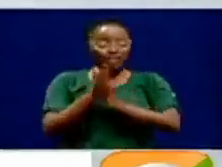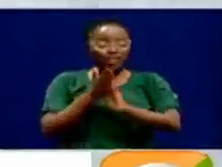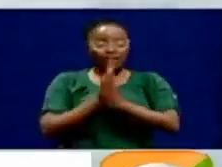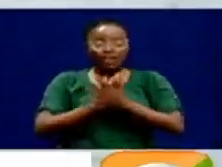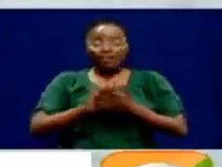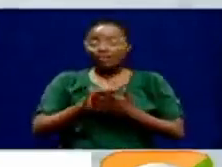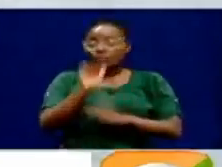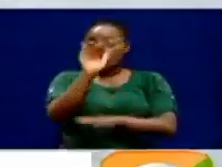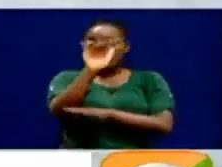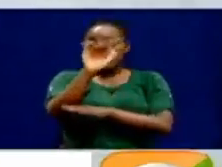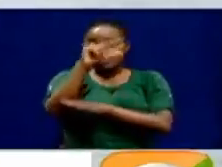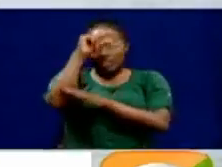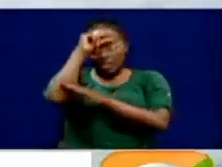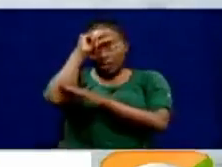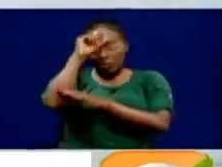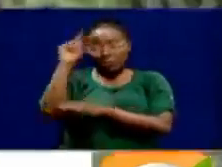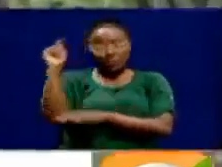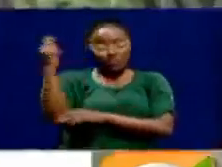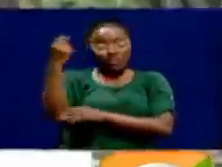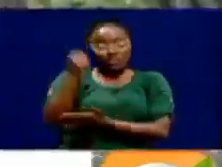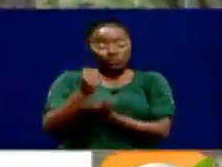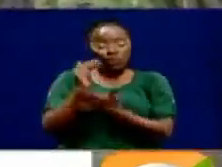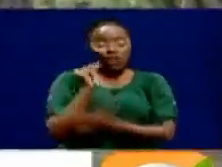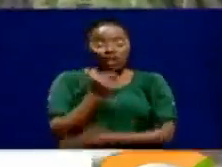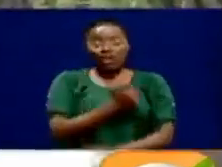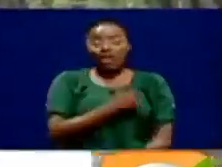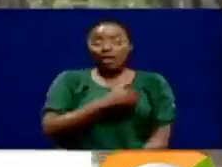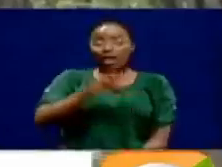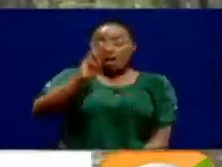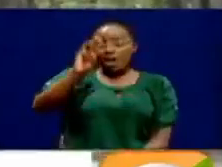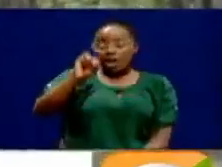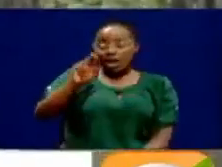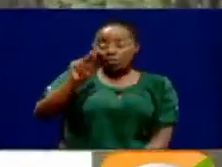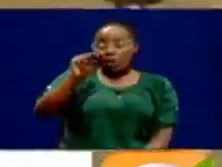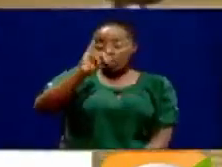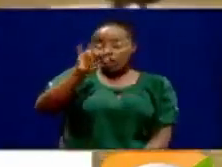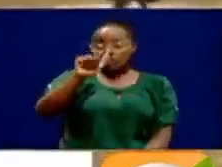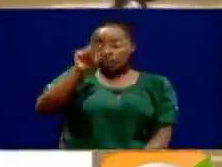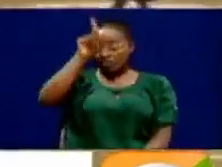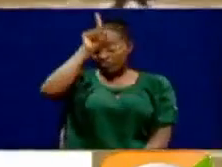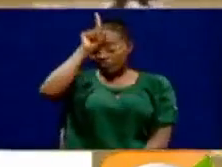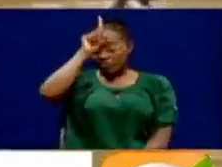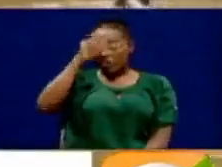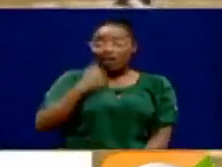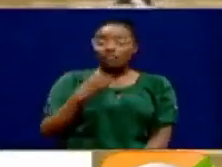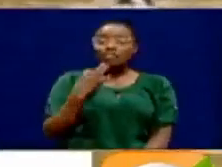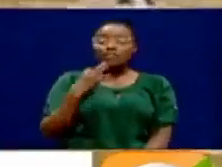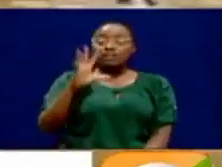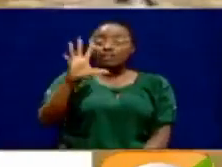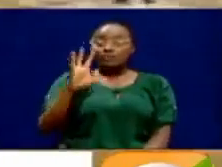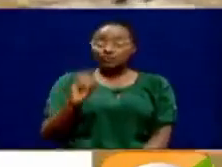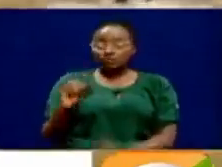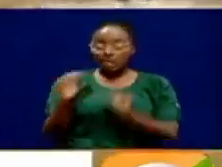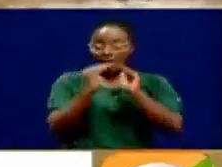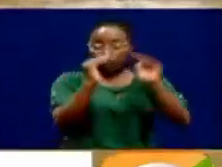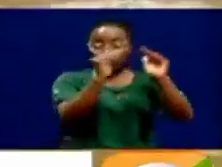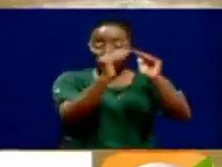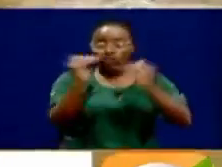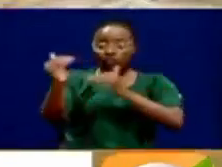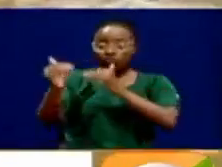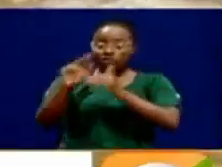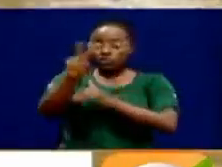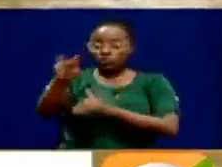Kwa serikali ya Kenya, tafadhali atumuokee sisi. In Mwanja village, for instance, there are 350 households with close